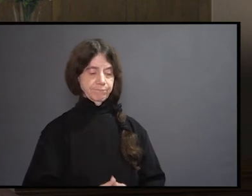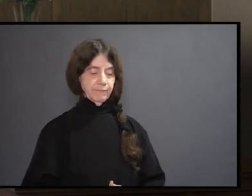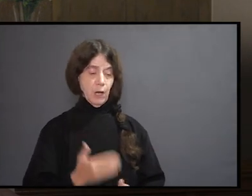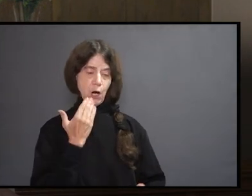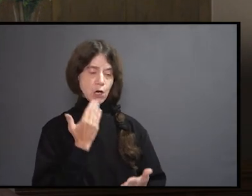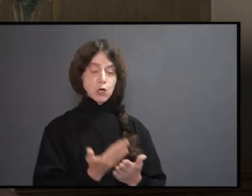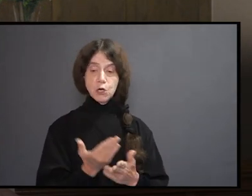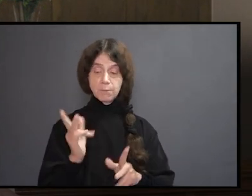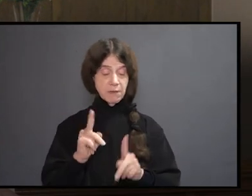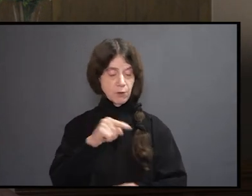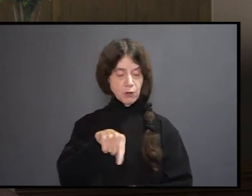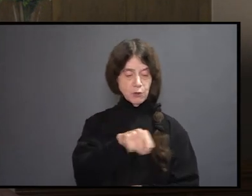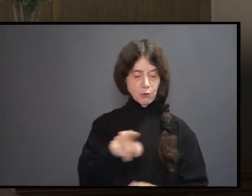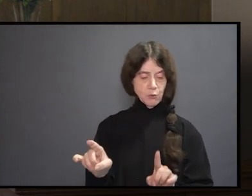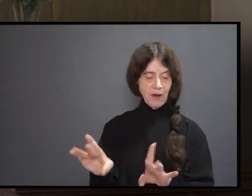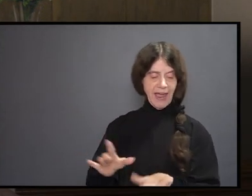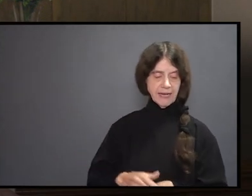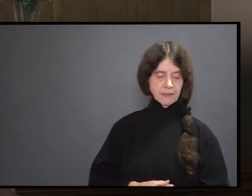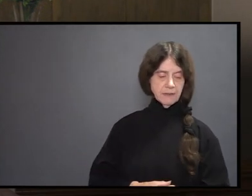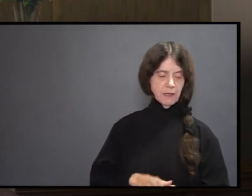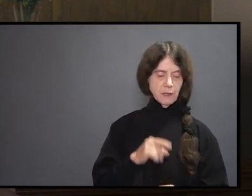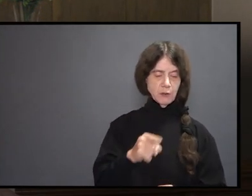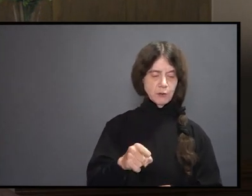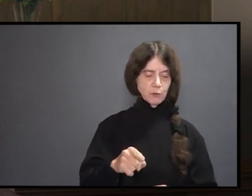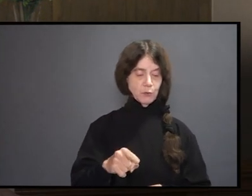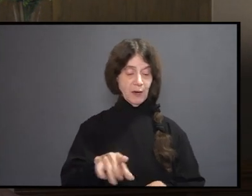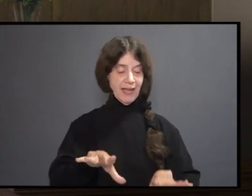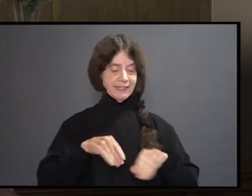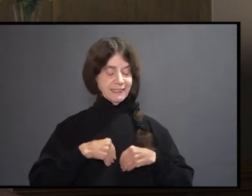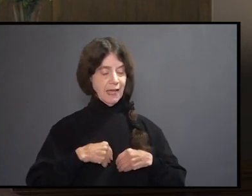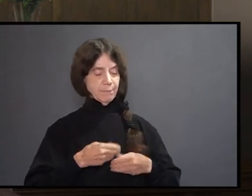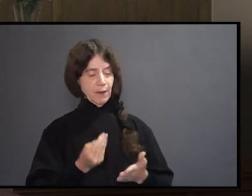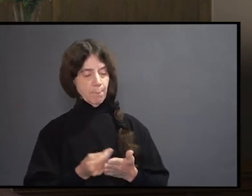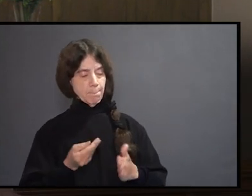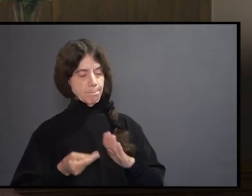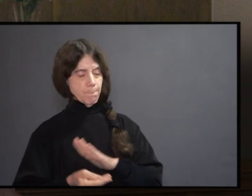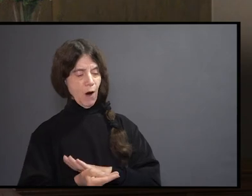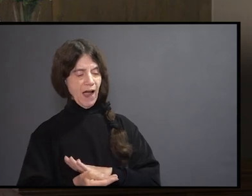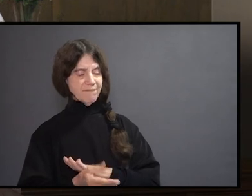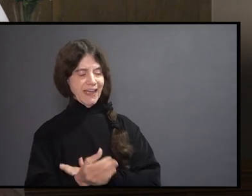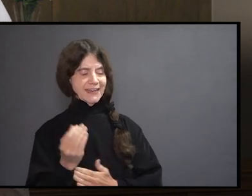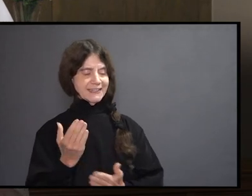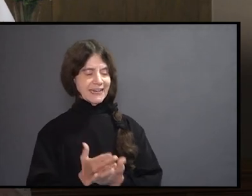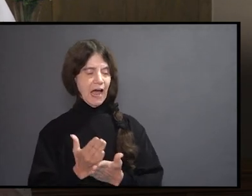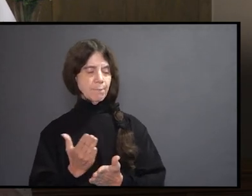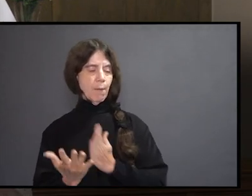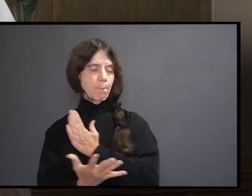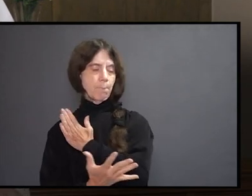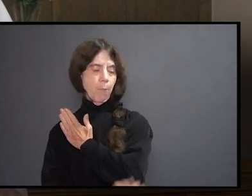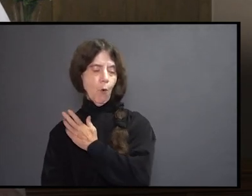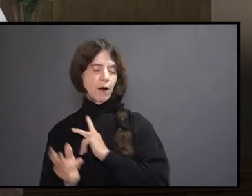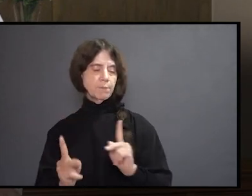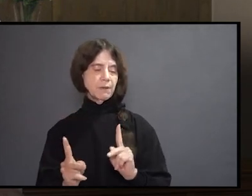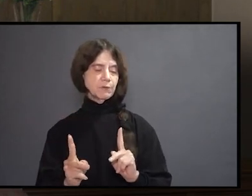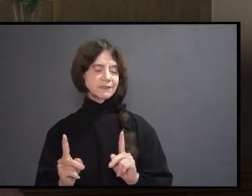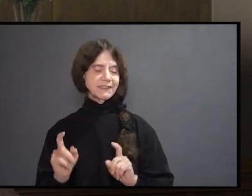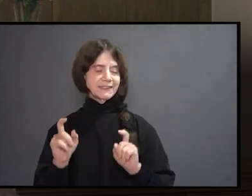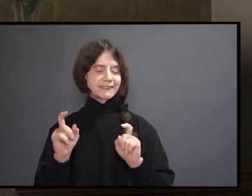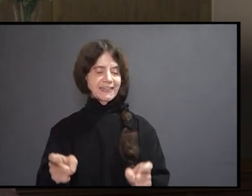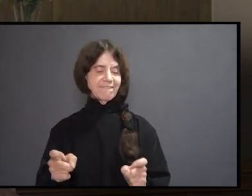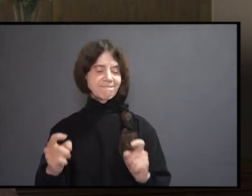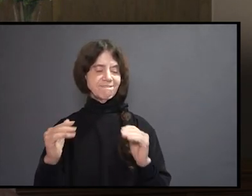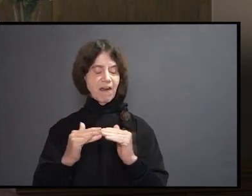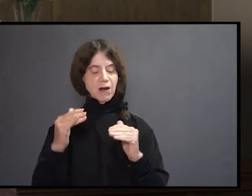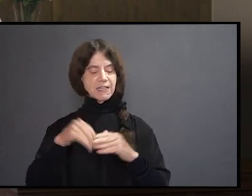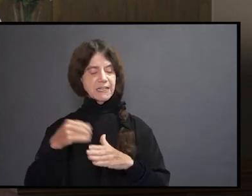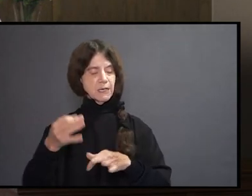sins. You who afflict the righteous, who take a bribe and turn aside the needy in the